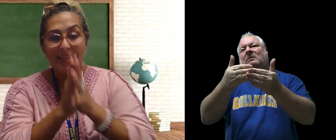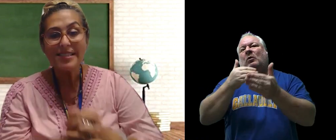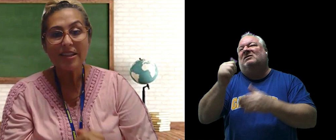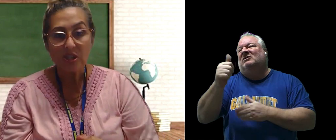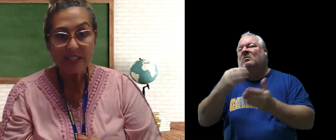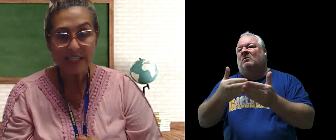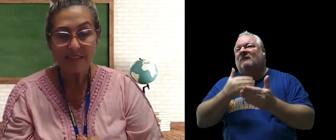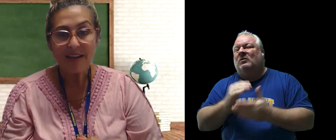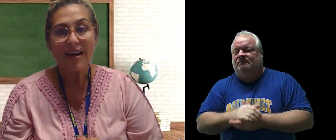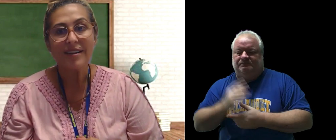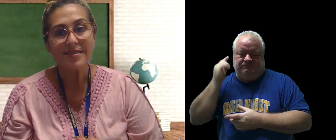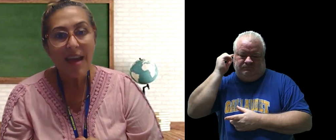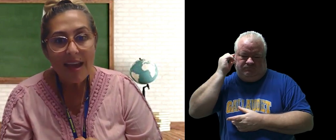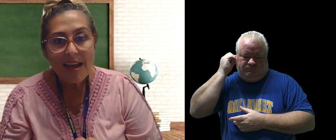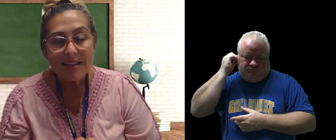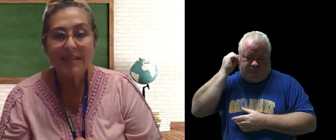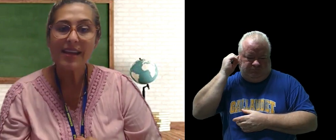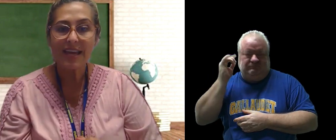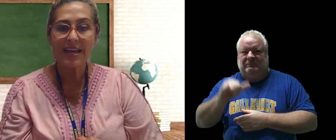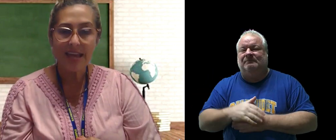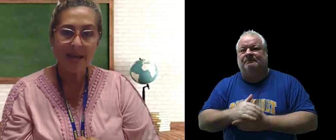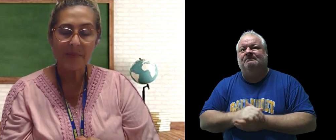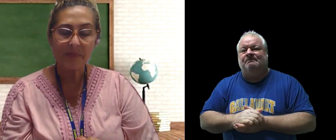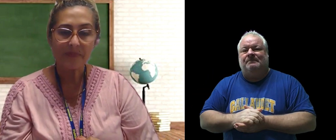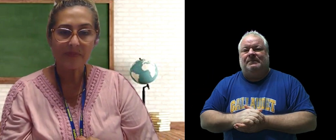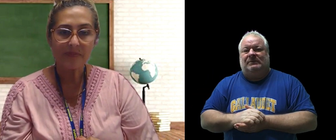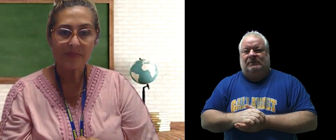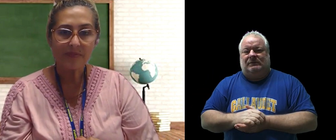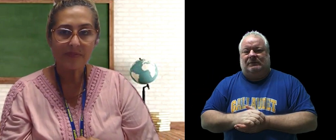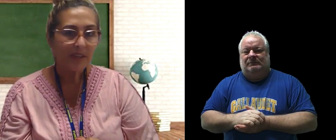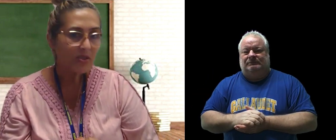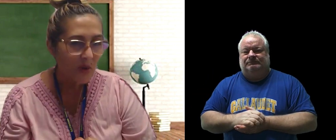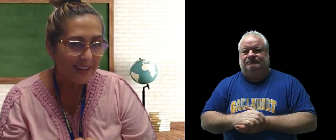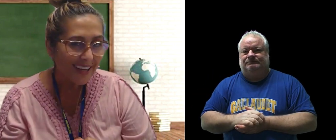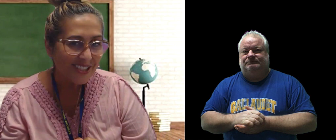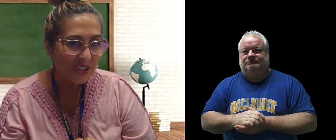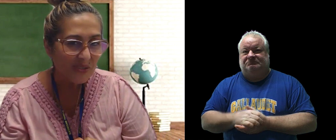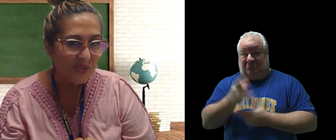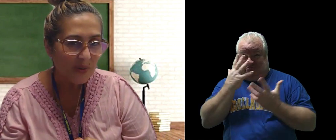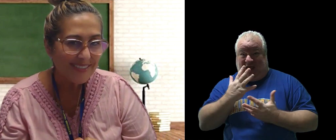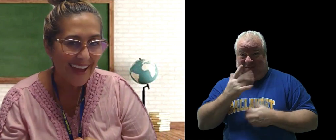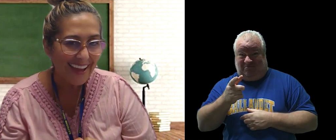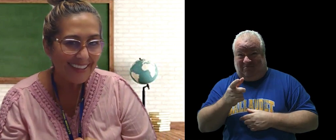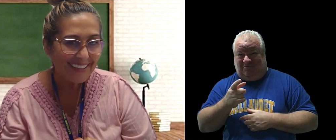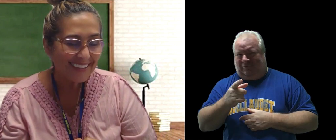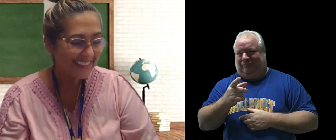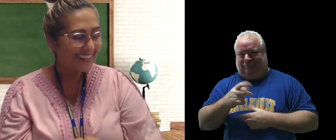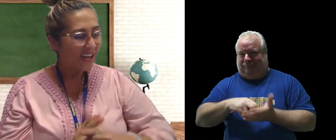be ending learning at 10 a.m. Try not to look so